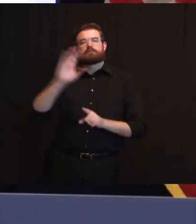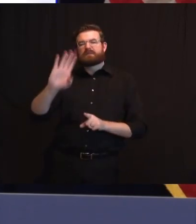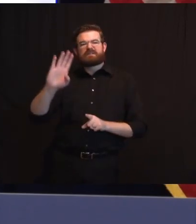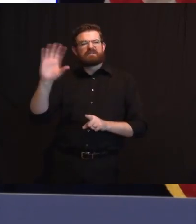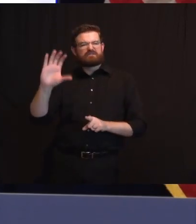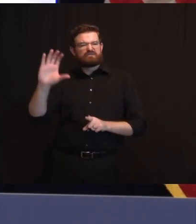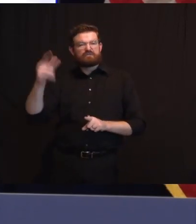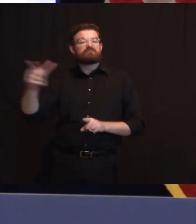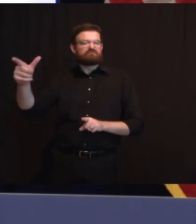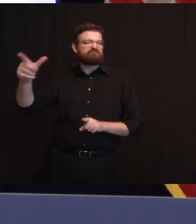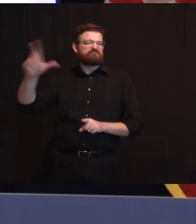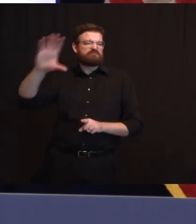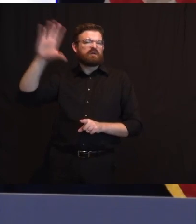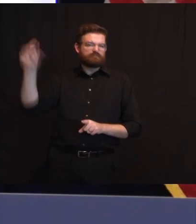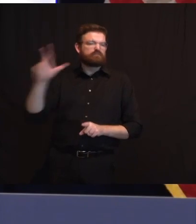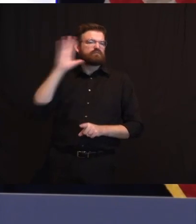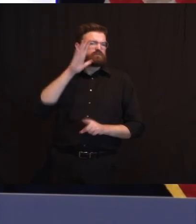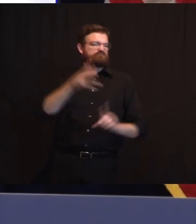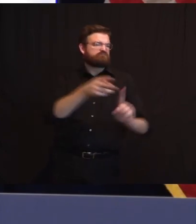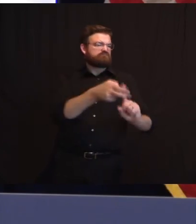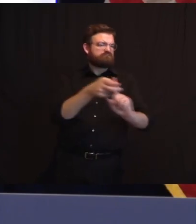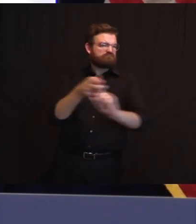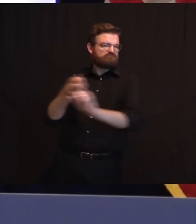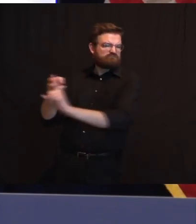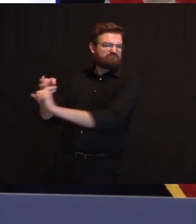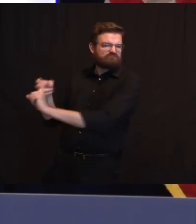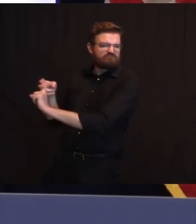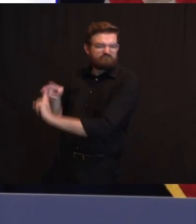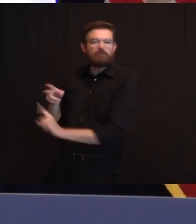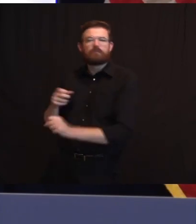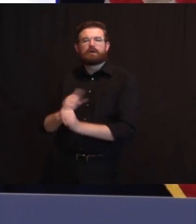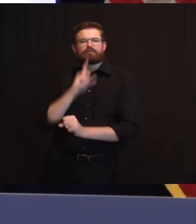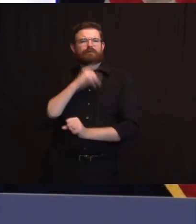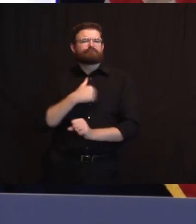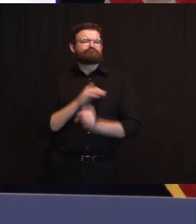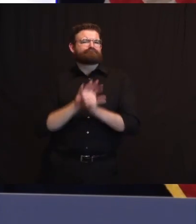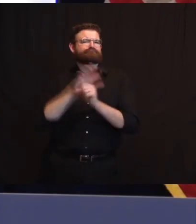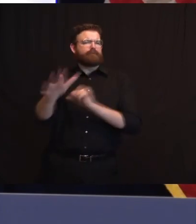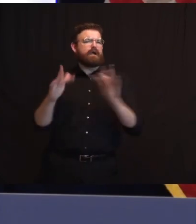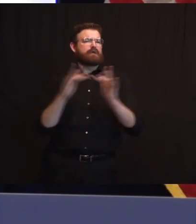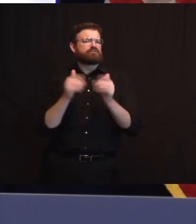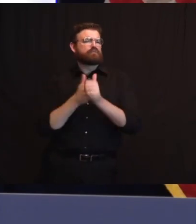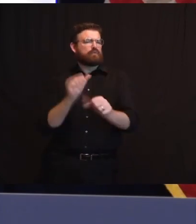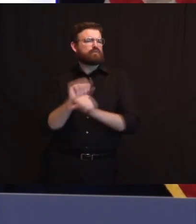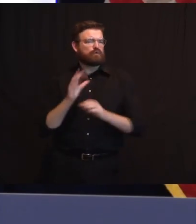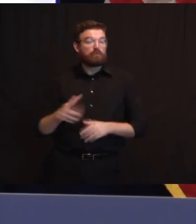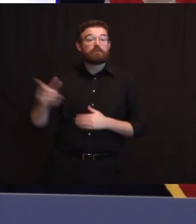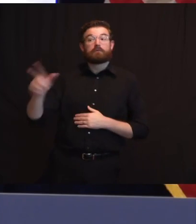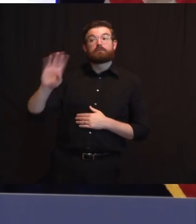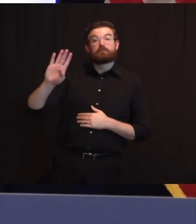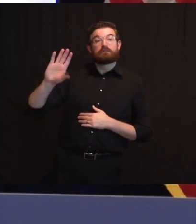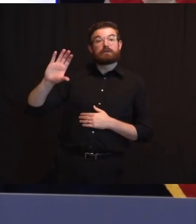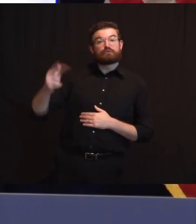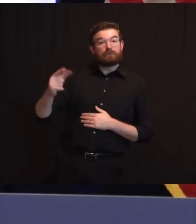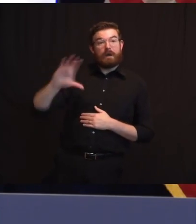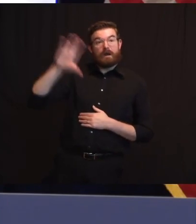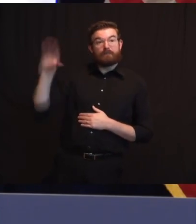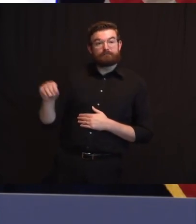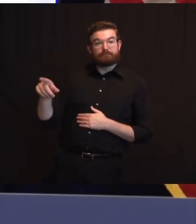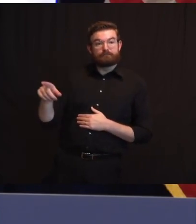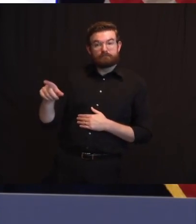come from and reflect the diversity of the communities they will be serving. They will be able to effectively communicate